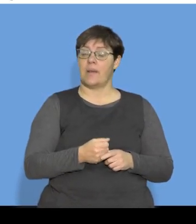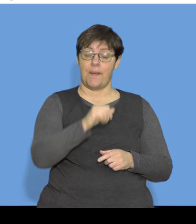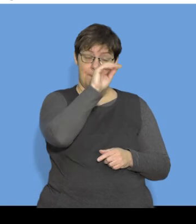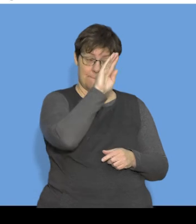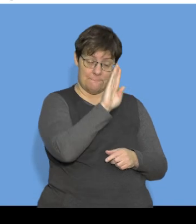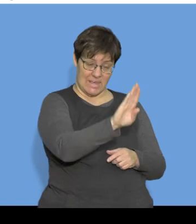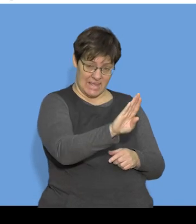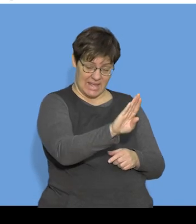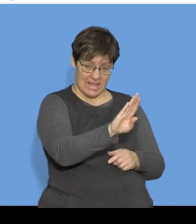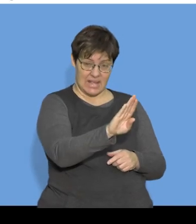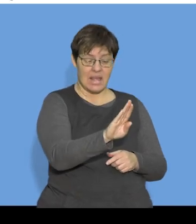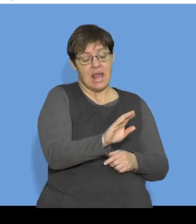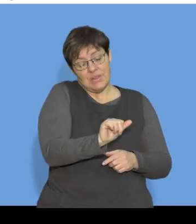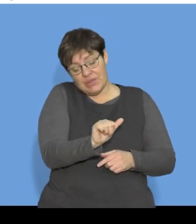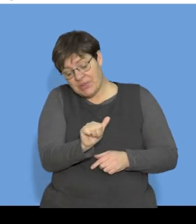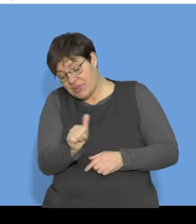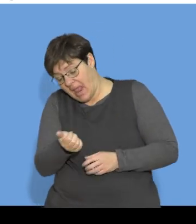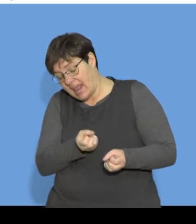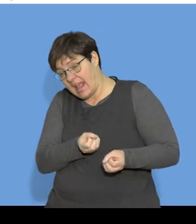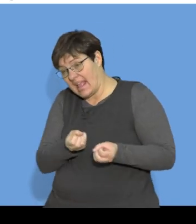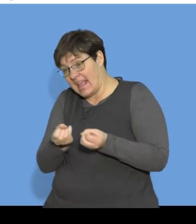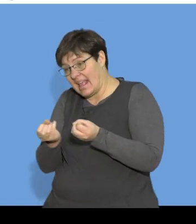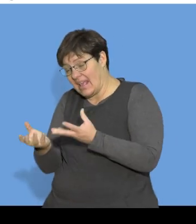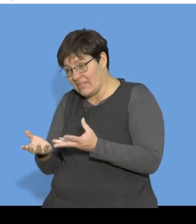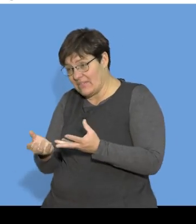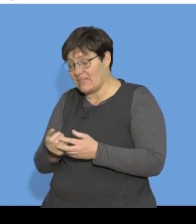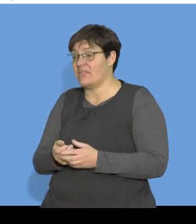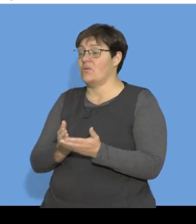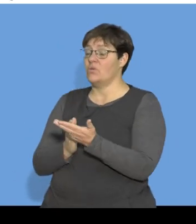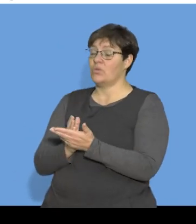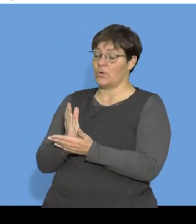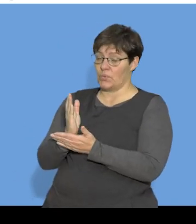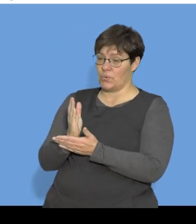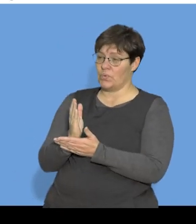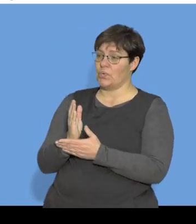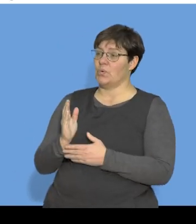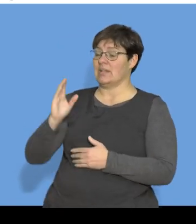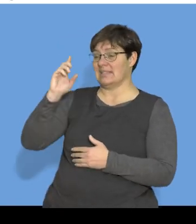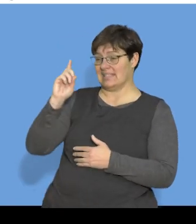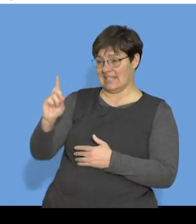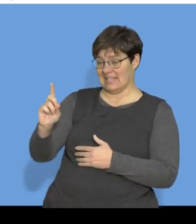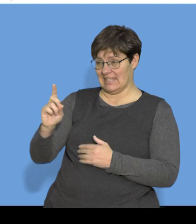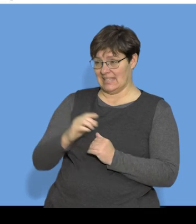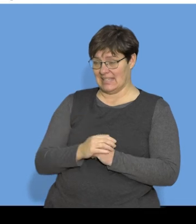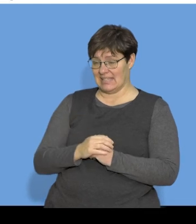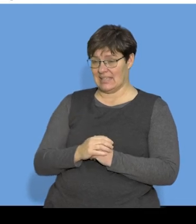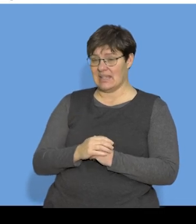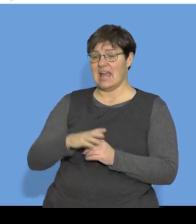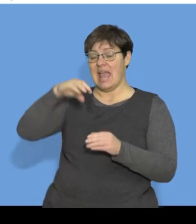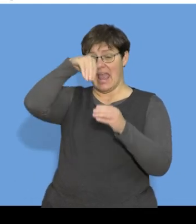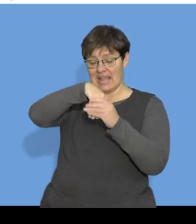the neuron here, which is the sensory neuron, through the D here, which is